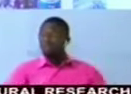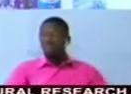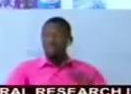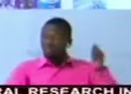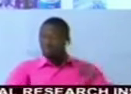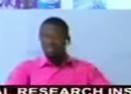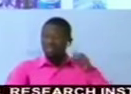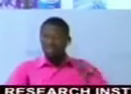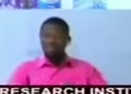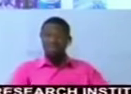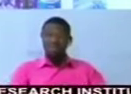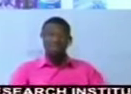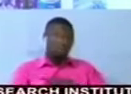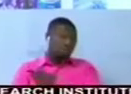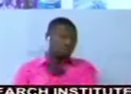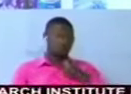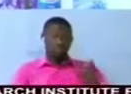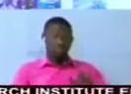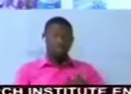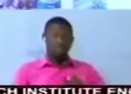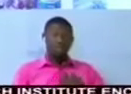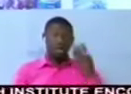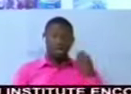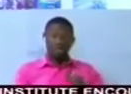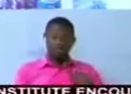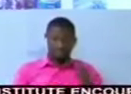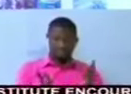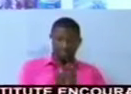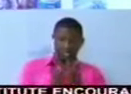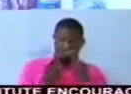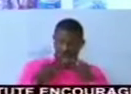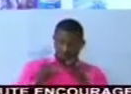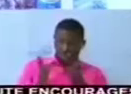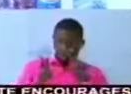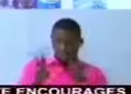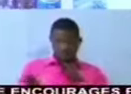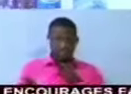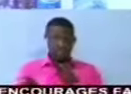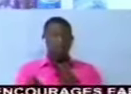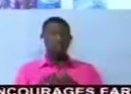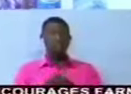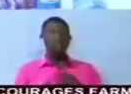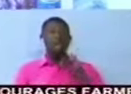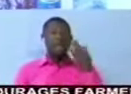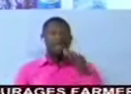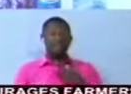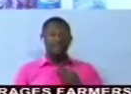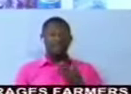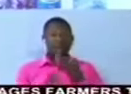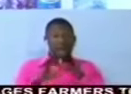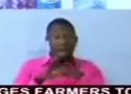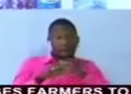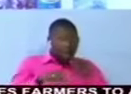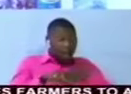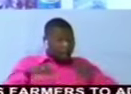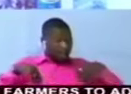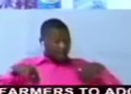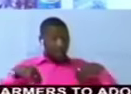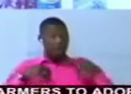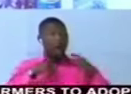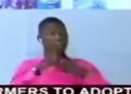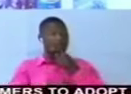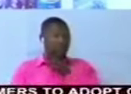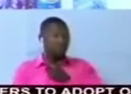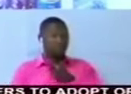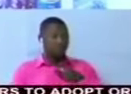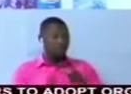torture that was meted on those people and how I found them. Su ma buggee mucc ci loolu. If I want to be. If I want to escape from